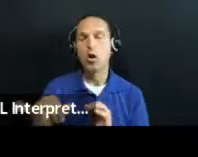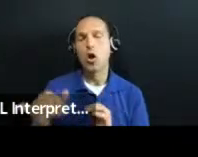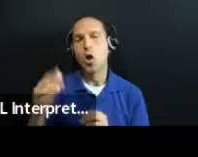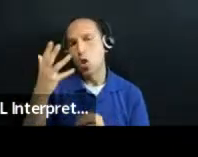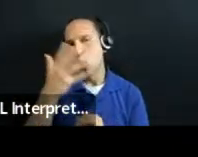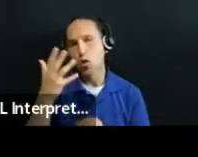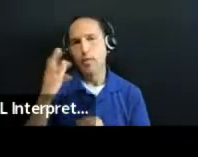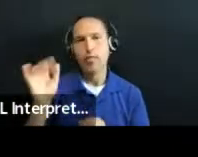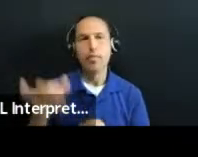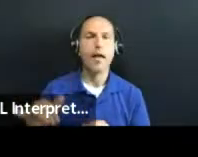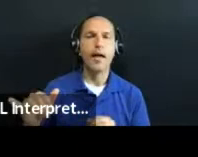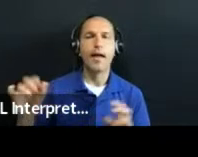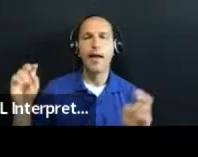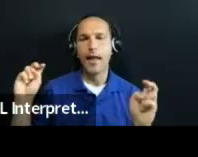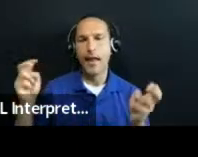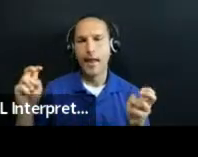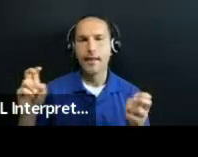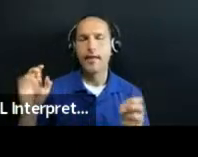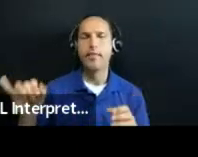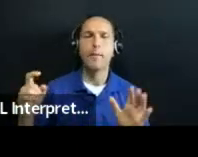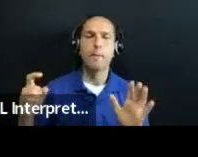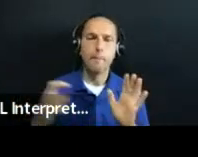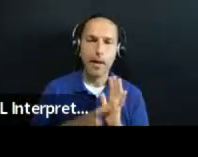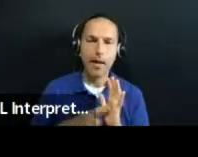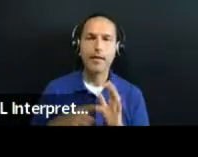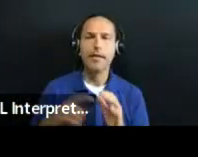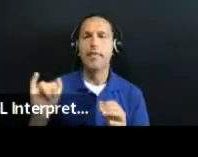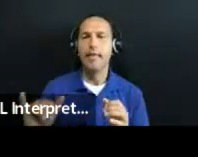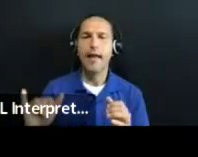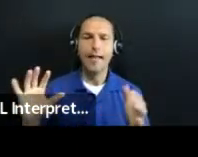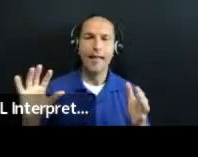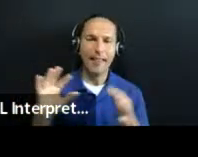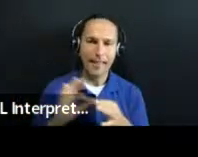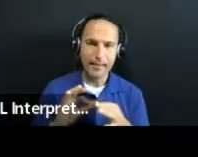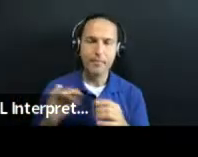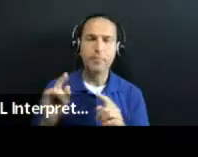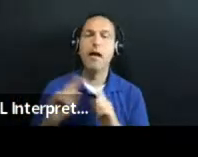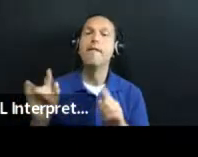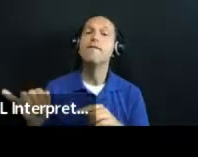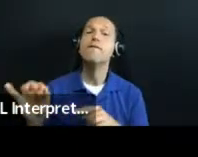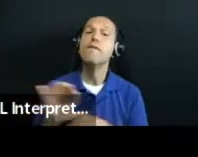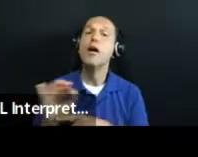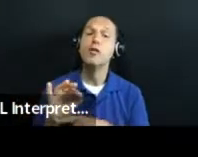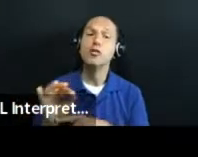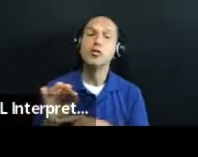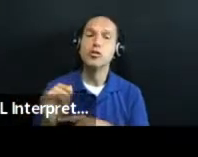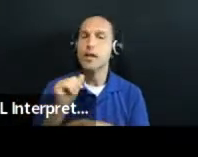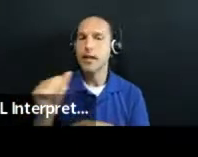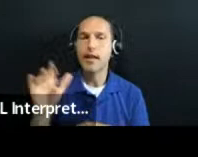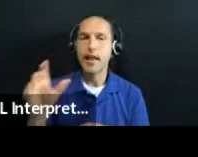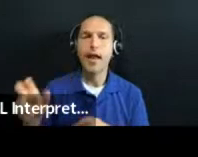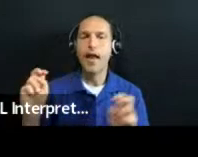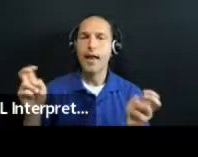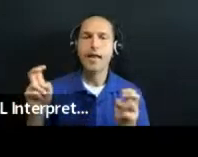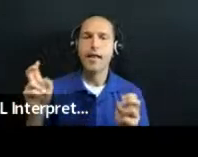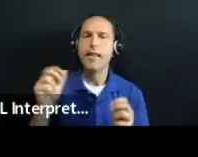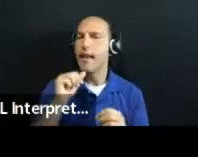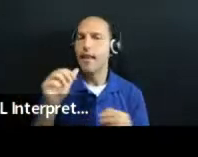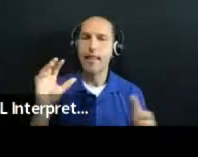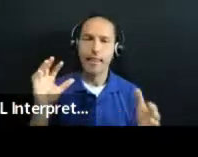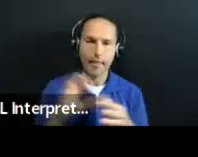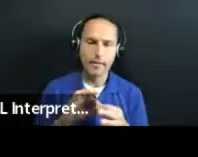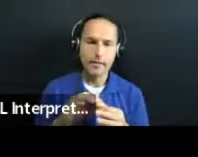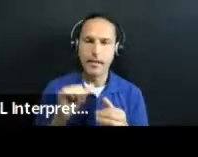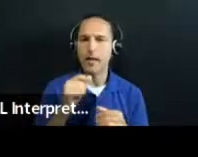like a heading or a button or a link, but functionally they are not headings or buttons or links because they don't